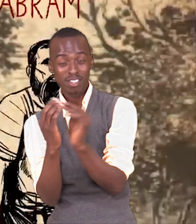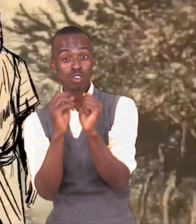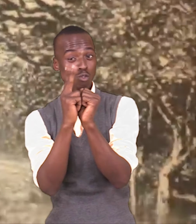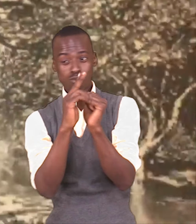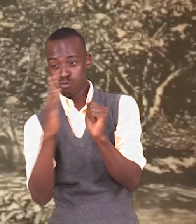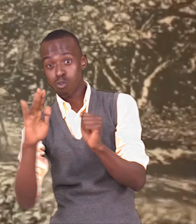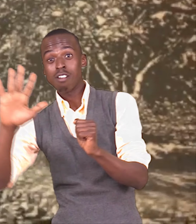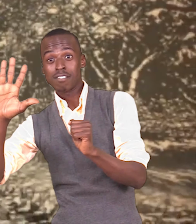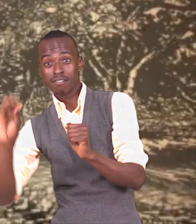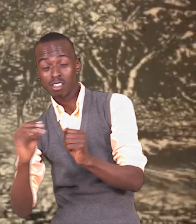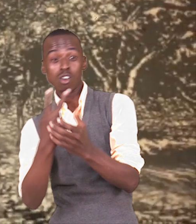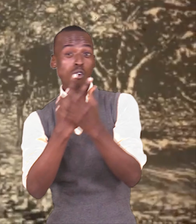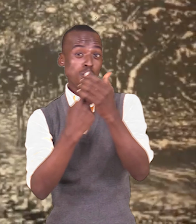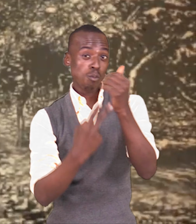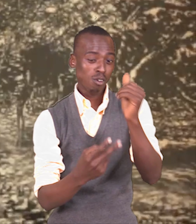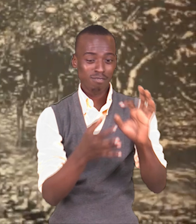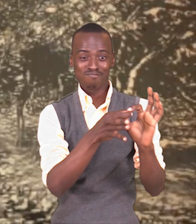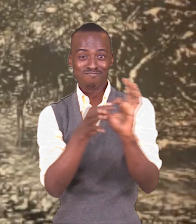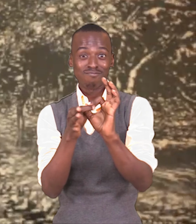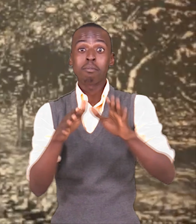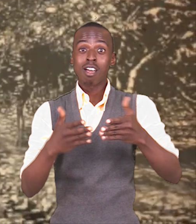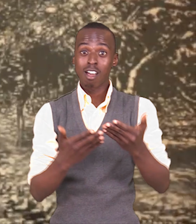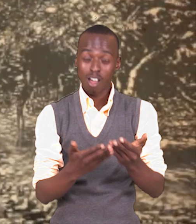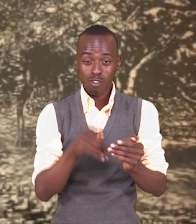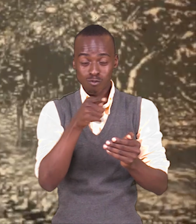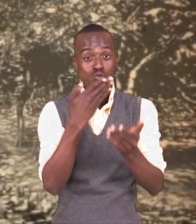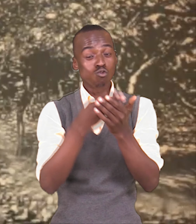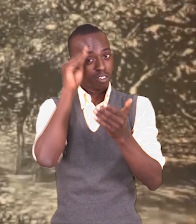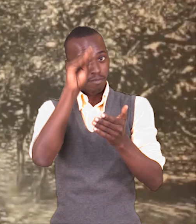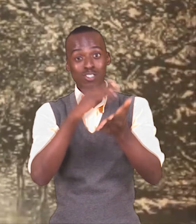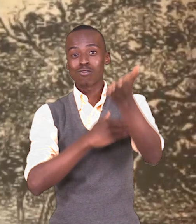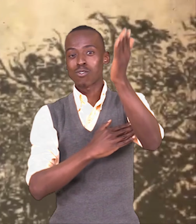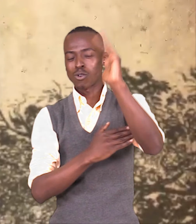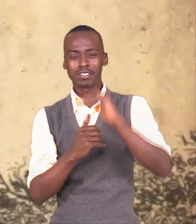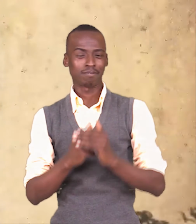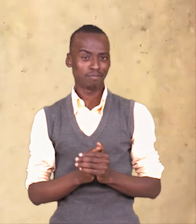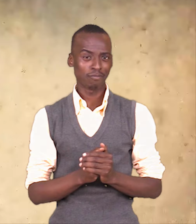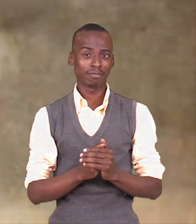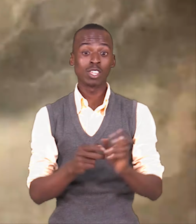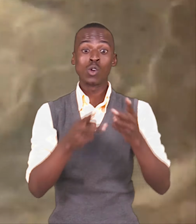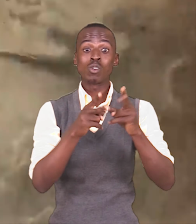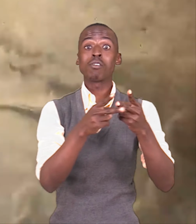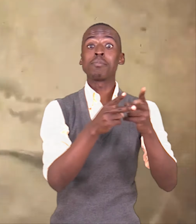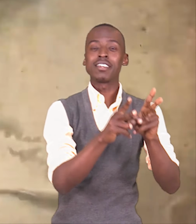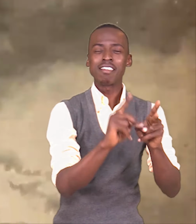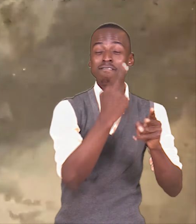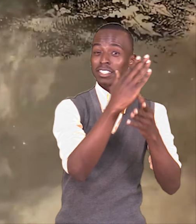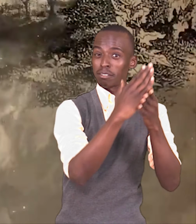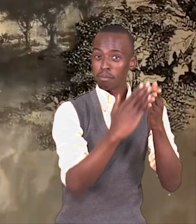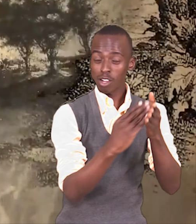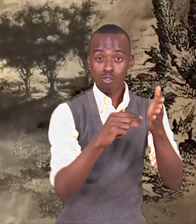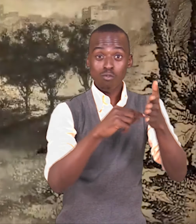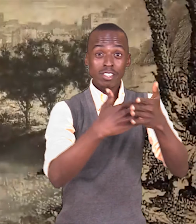this one guy named Abram. You probably know him as Abraham. And God starts making all these promises to Abraham, like he's going to bless him and give